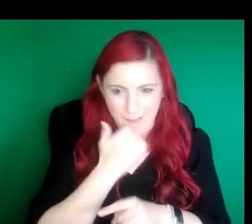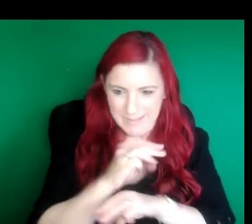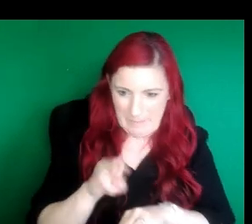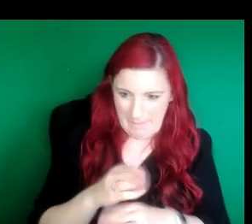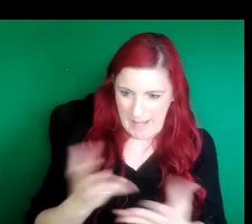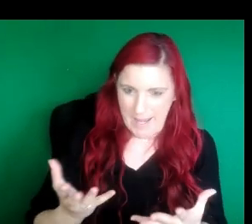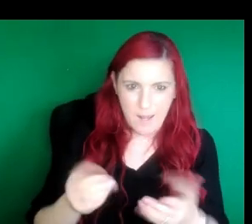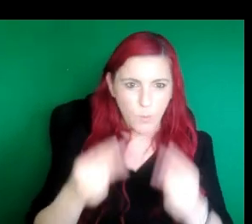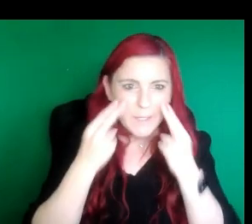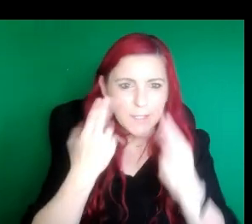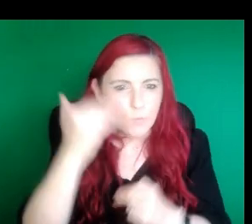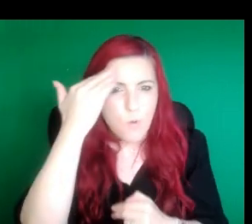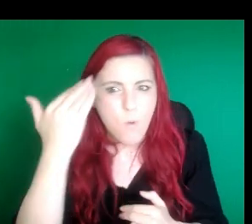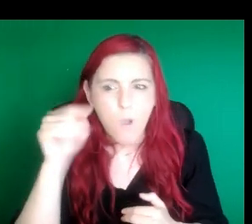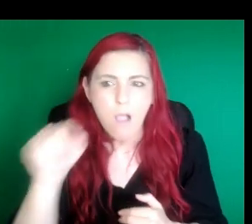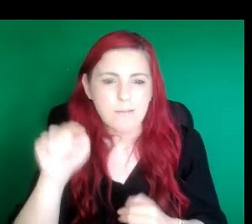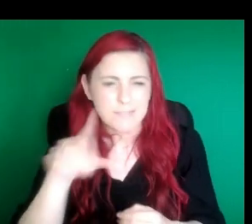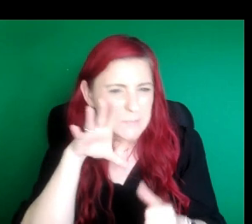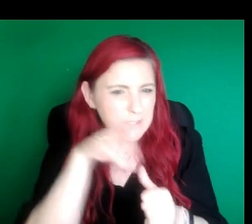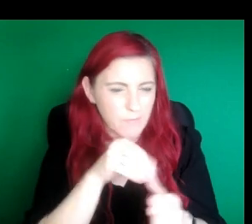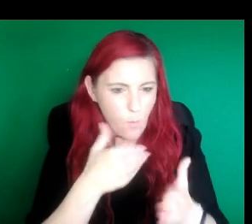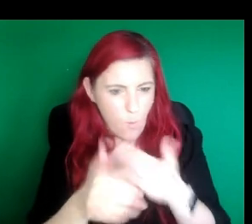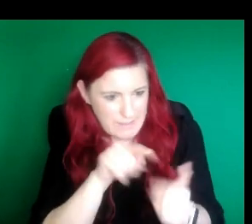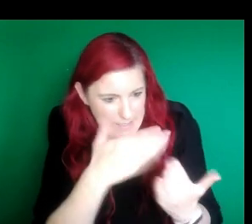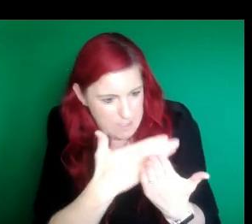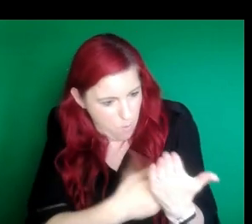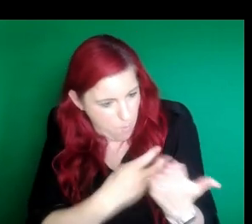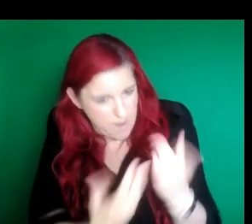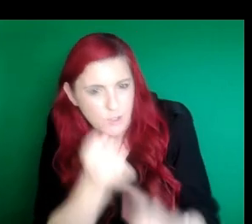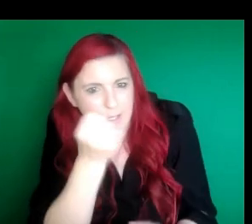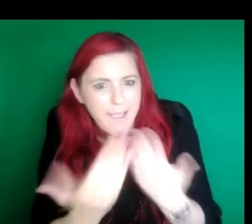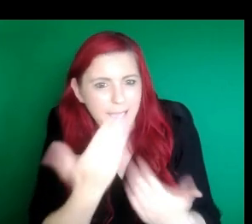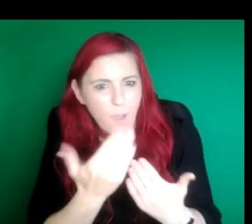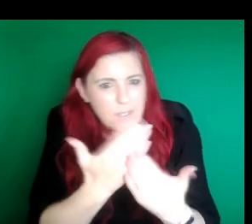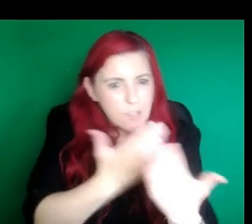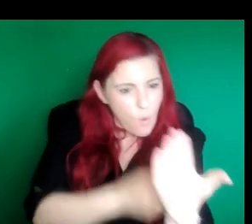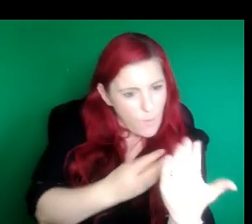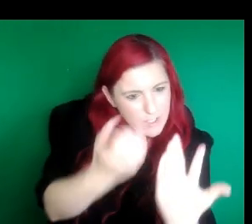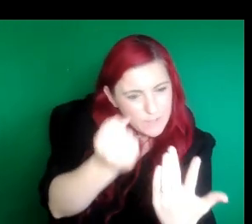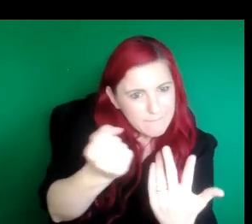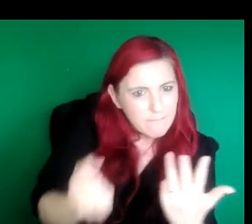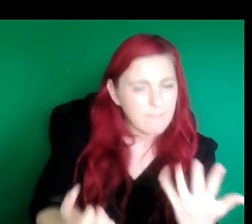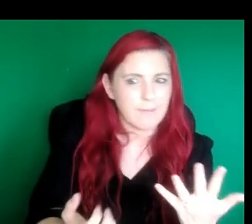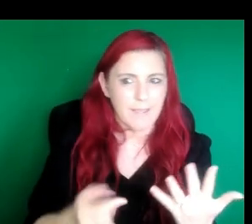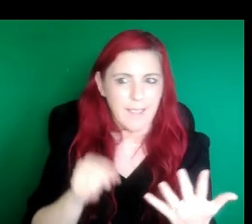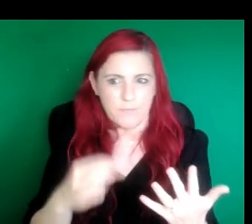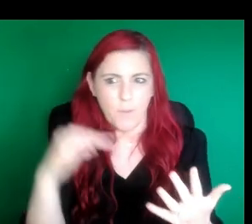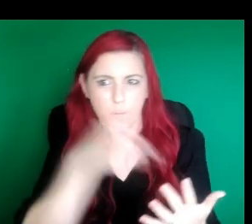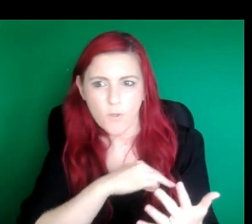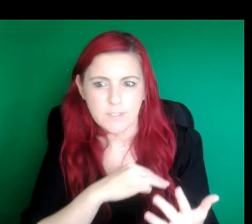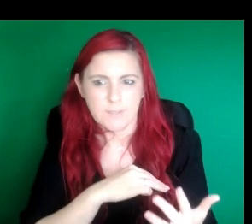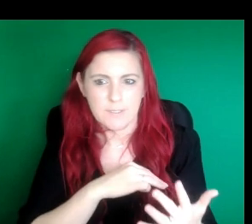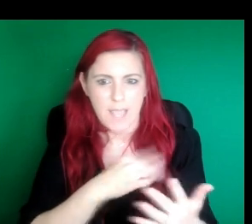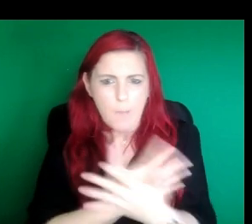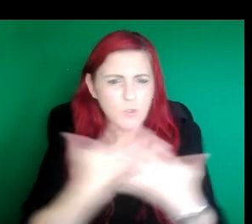people who need to know specifically what this law is going to do for them and how this law is going to impact them. And importantly for activists,